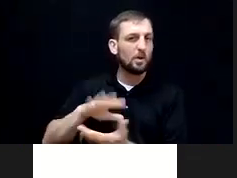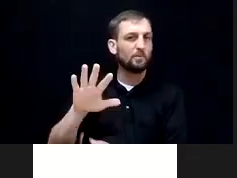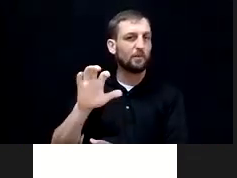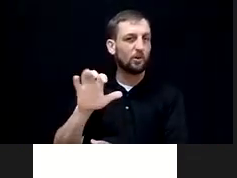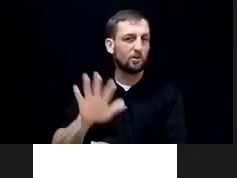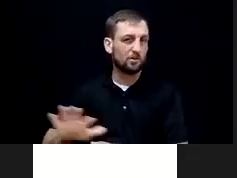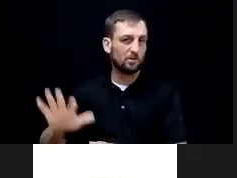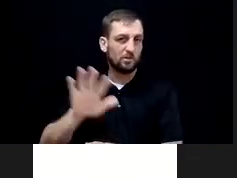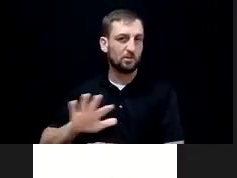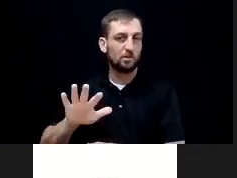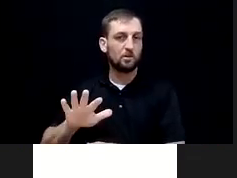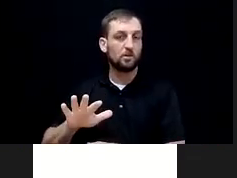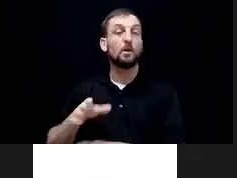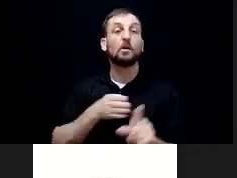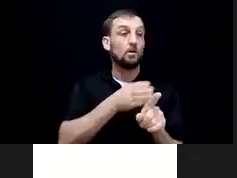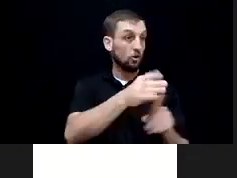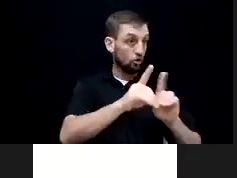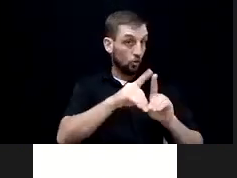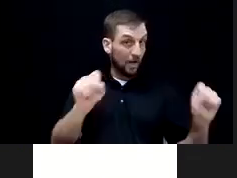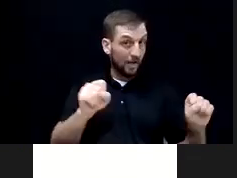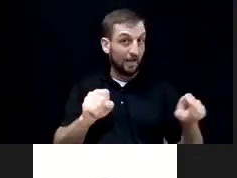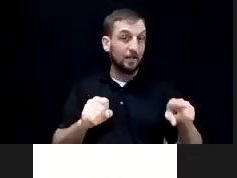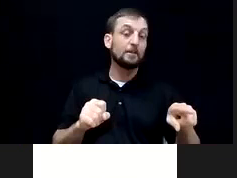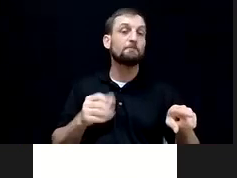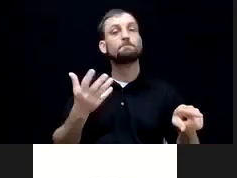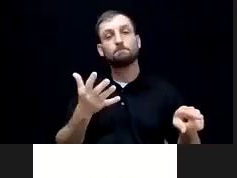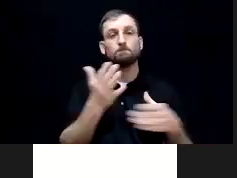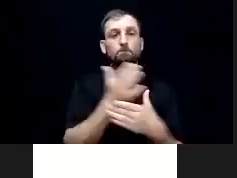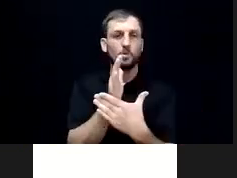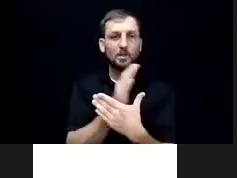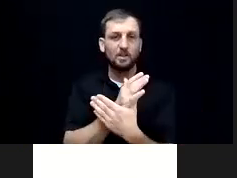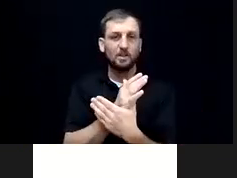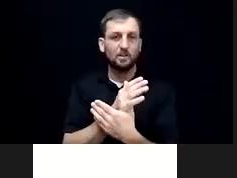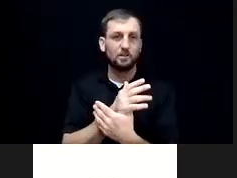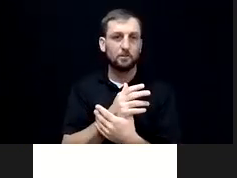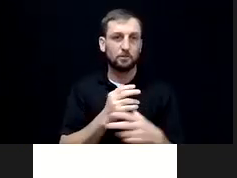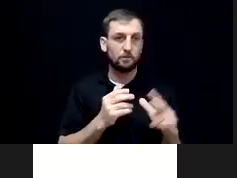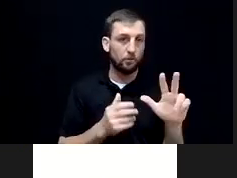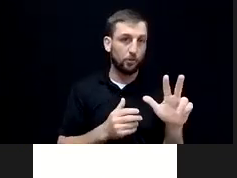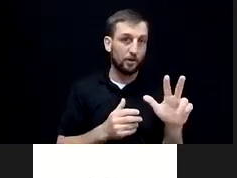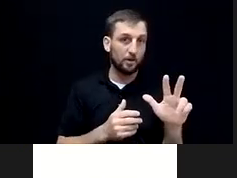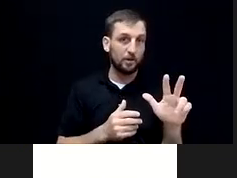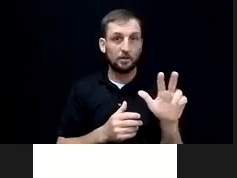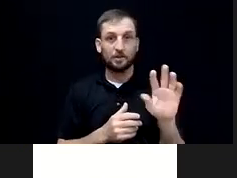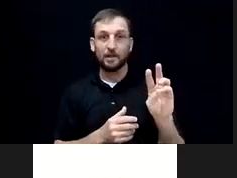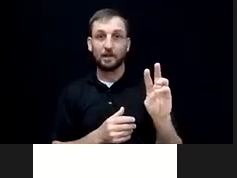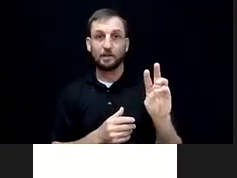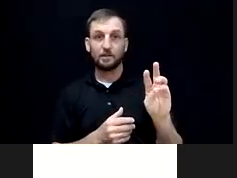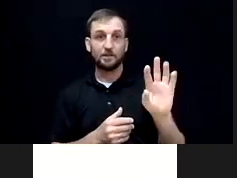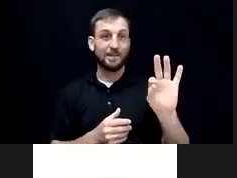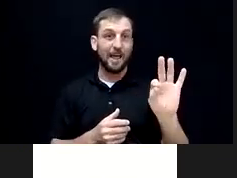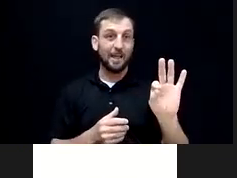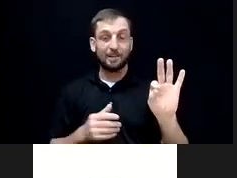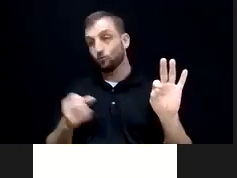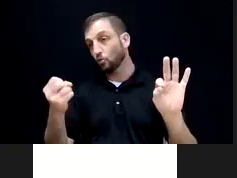Our degree students, they're gonna take anywhere from 369 to full schedule at